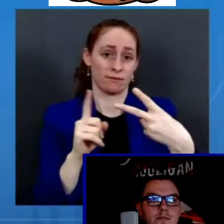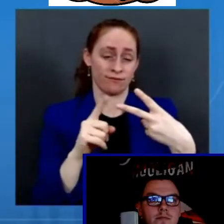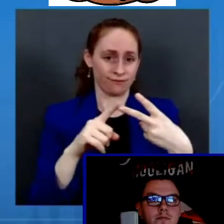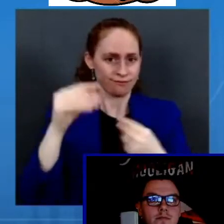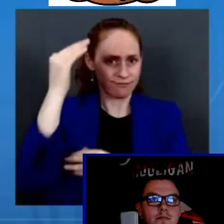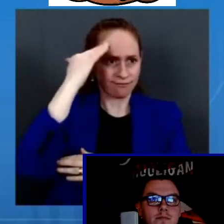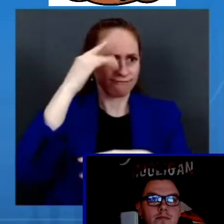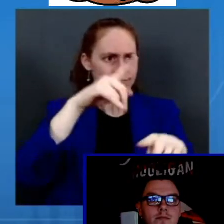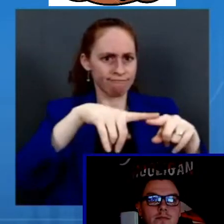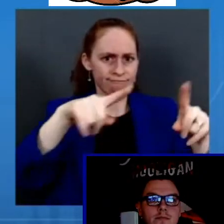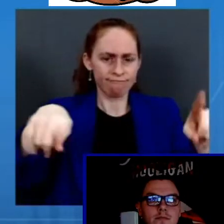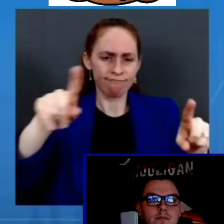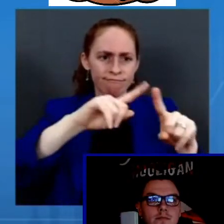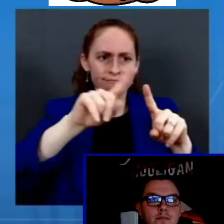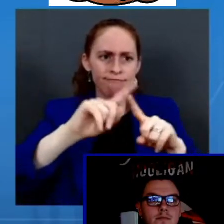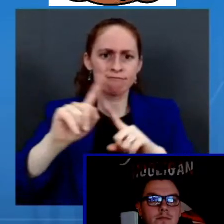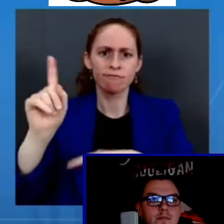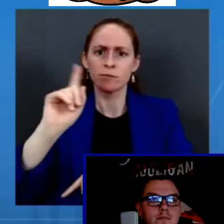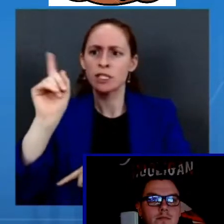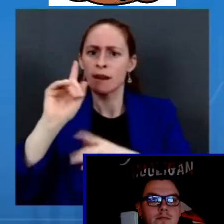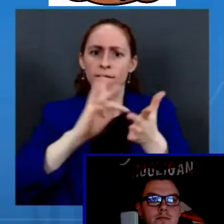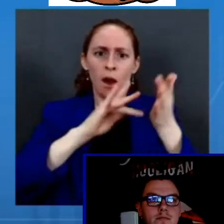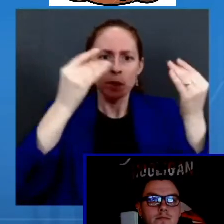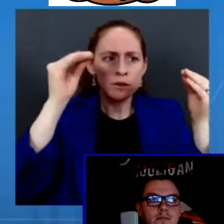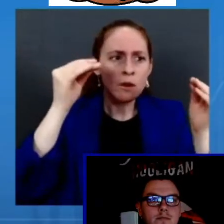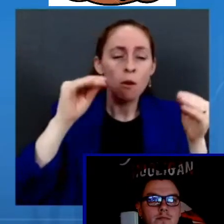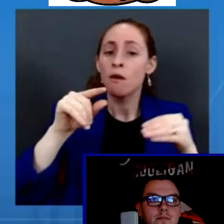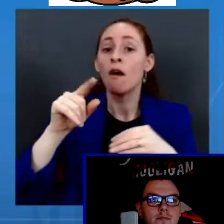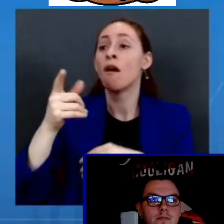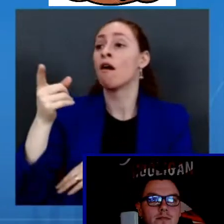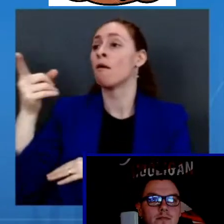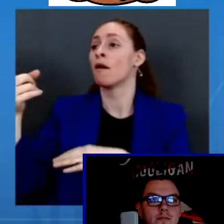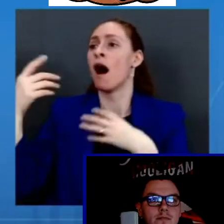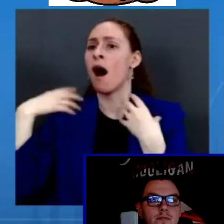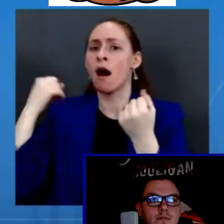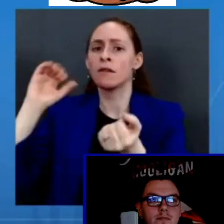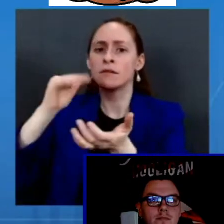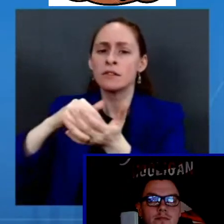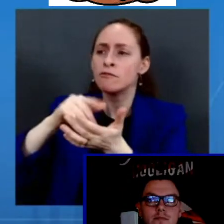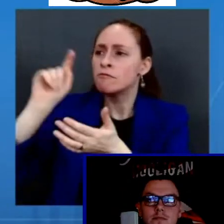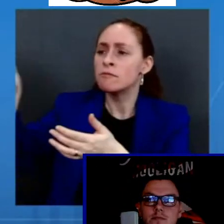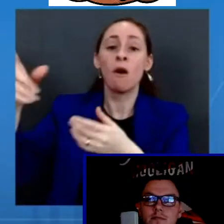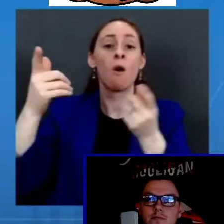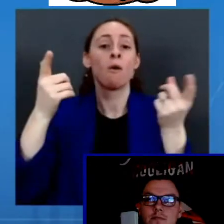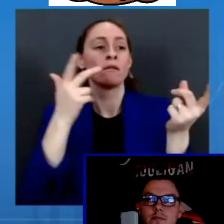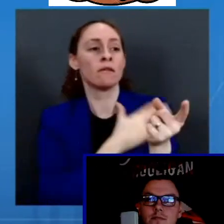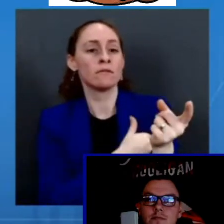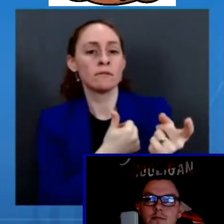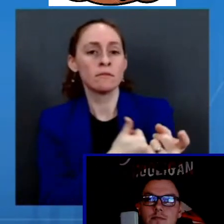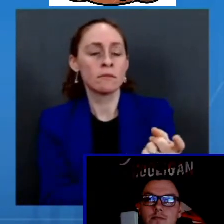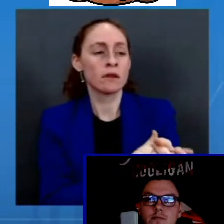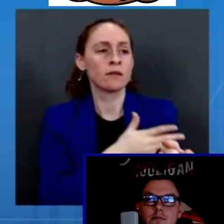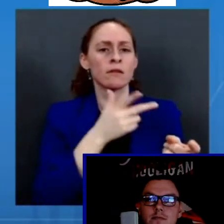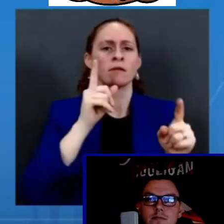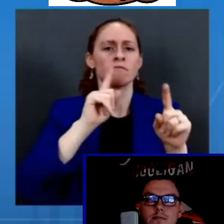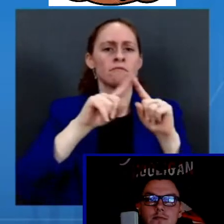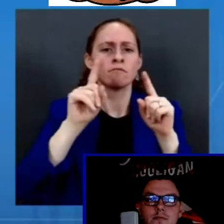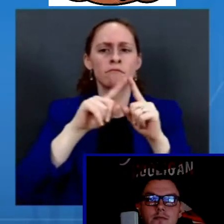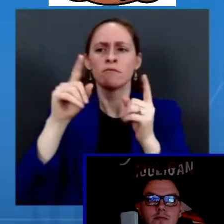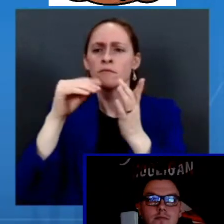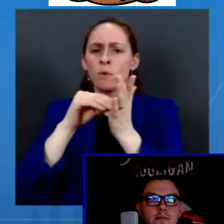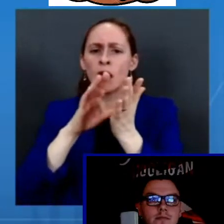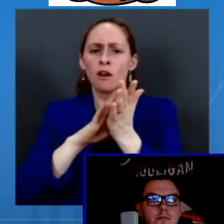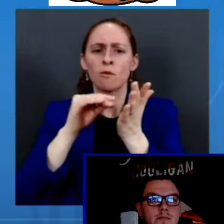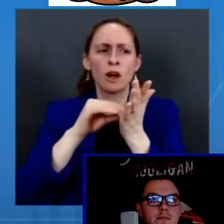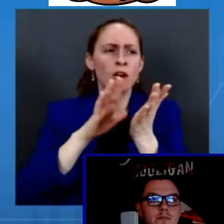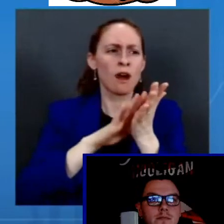database, large electronic health records, and do so from all different states and jurisdictions. We work closely with those